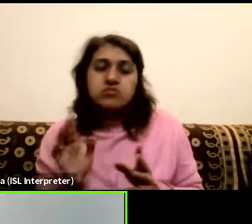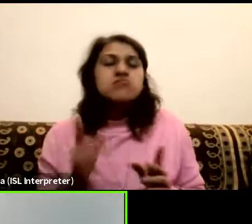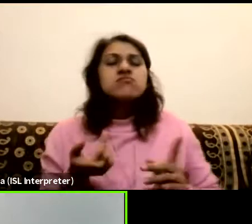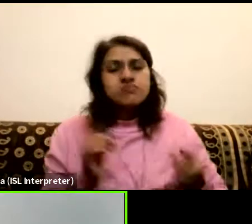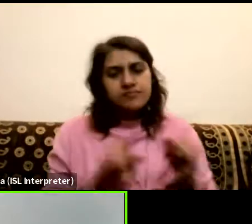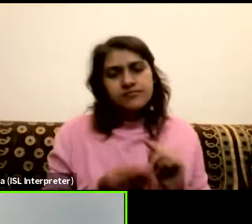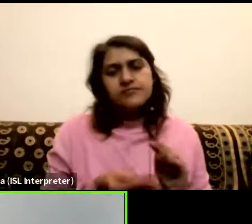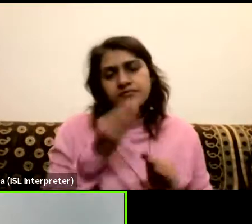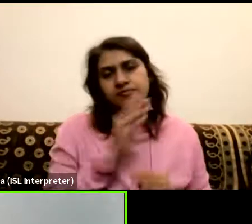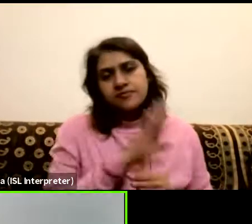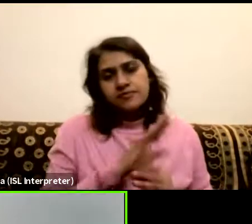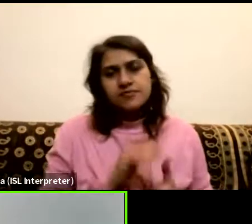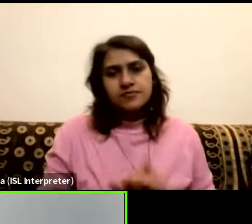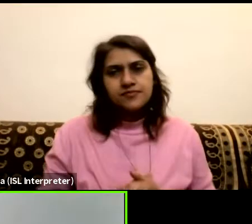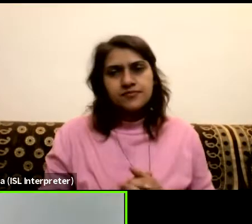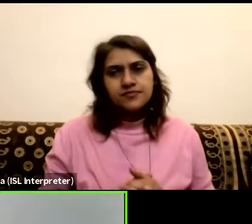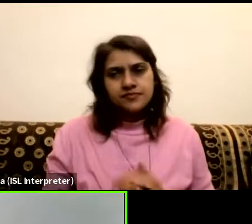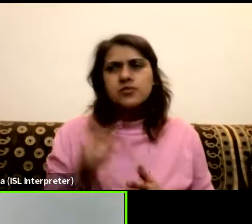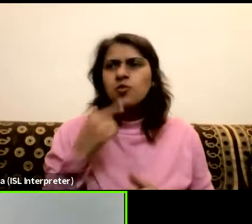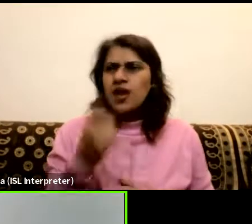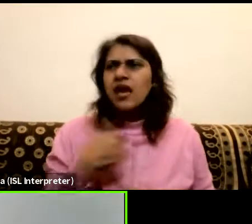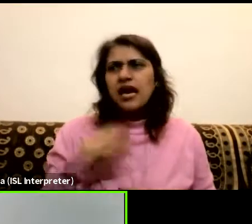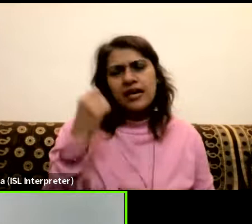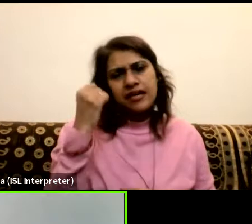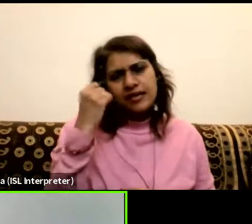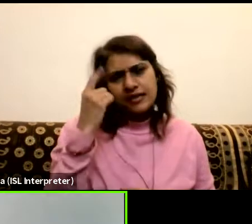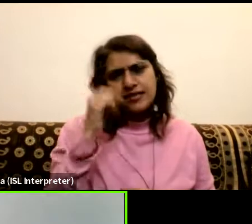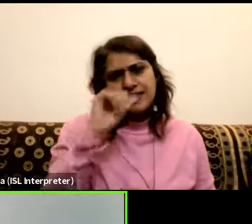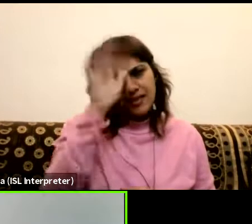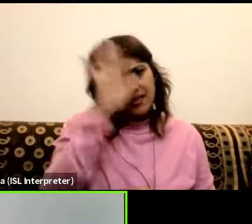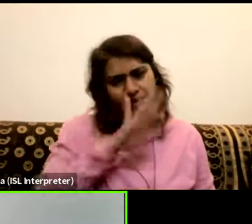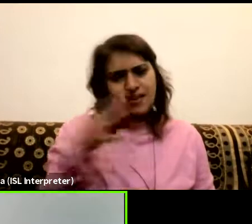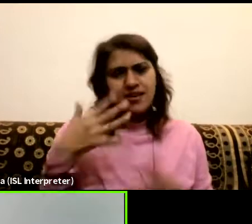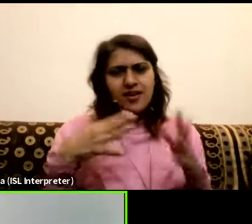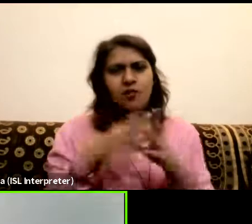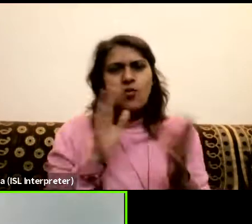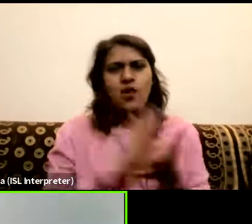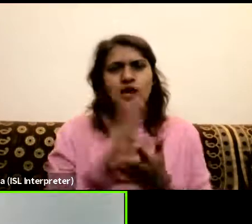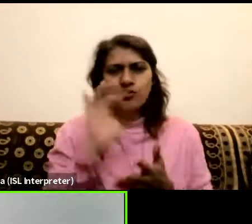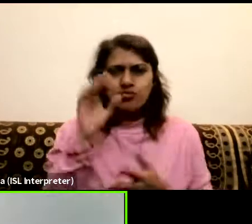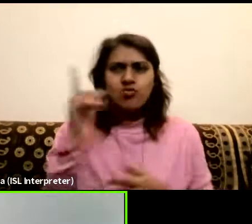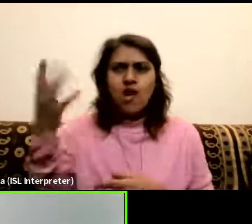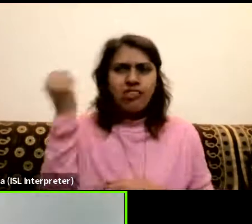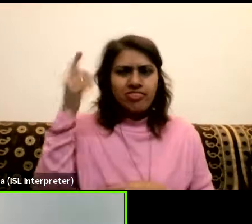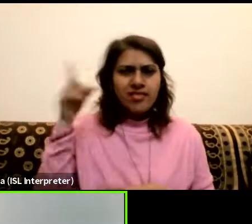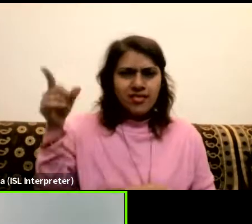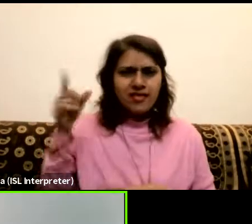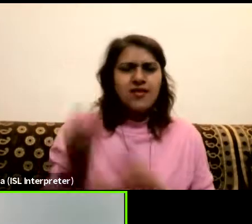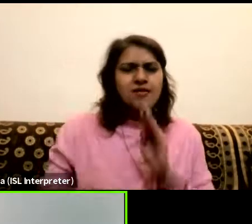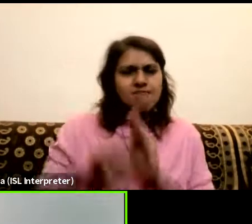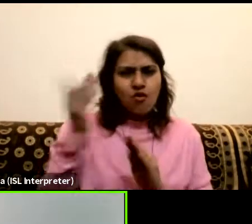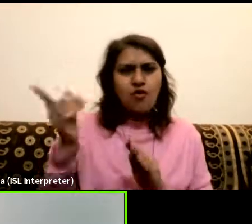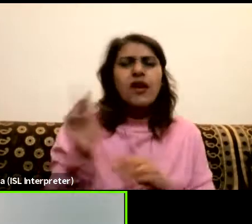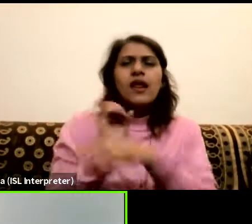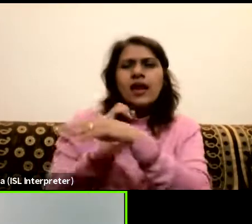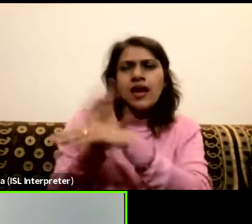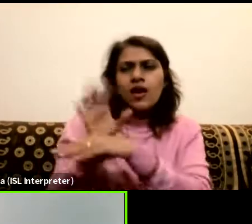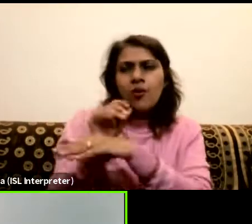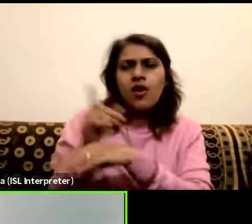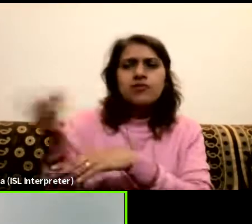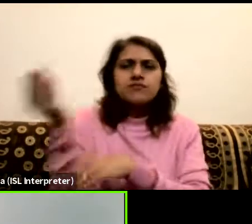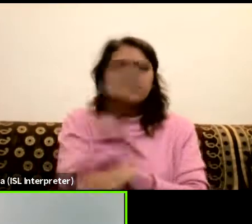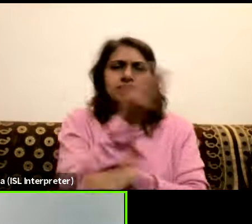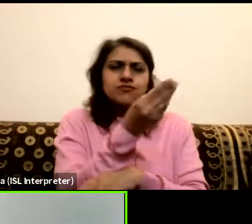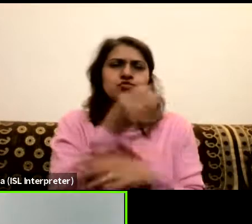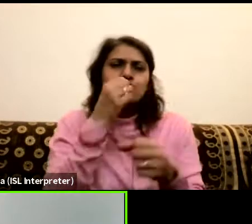I understand India is the chair of the WHO and can push, and we need to advocate with our government